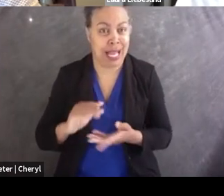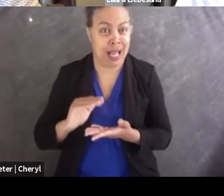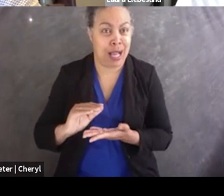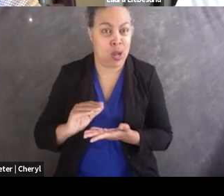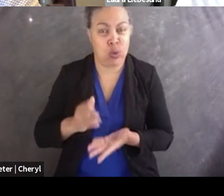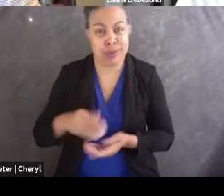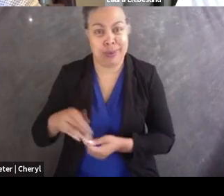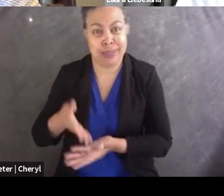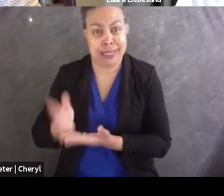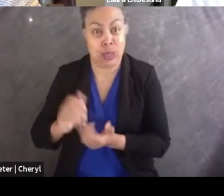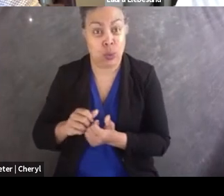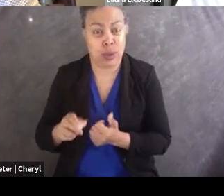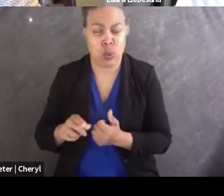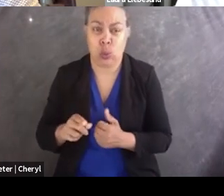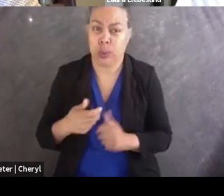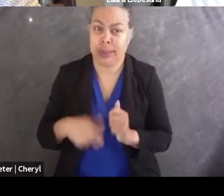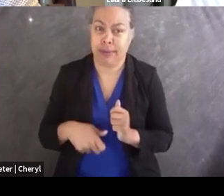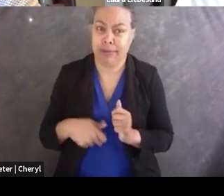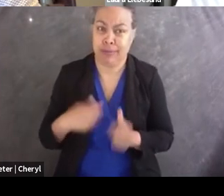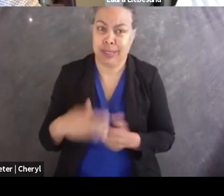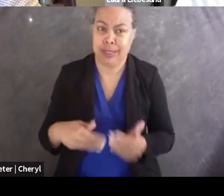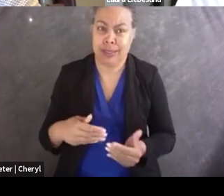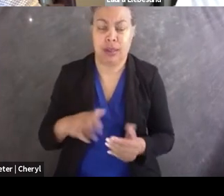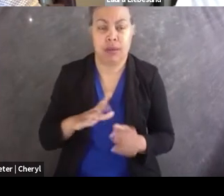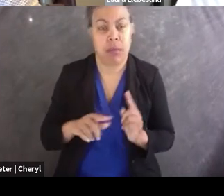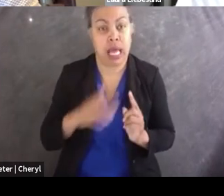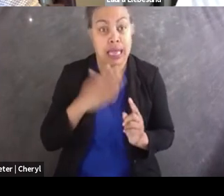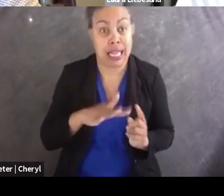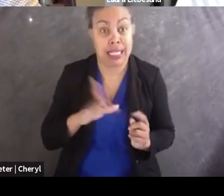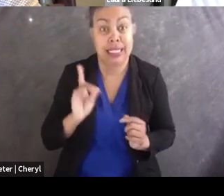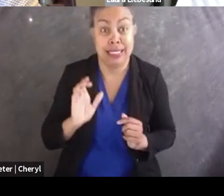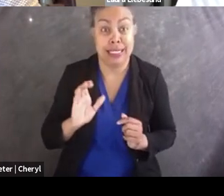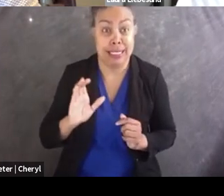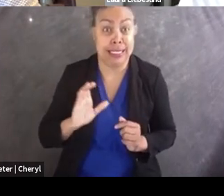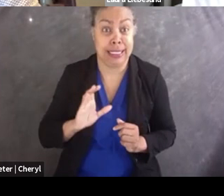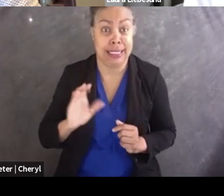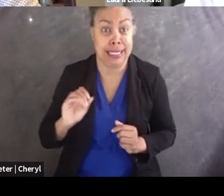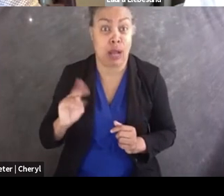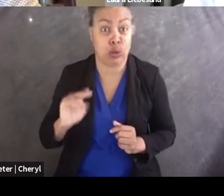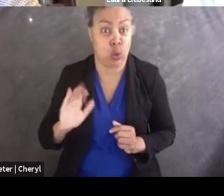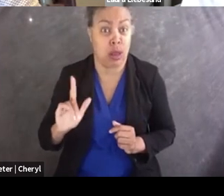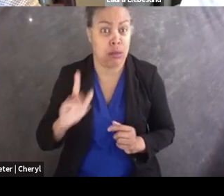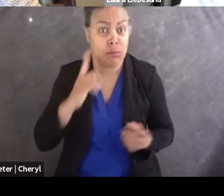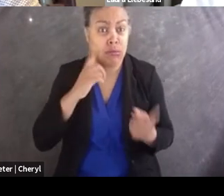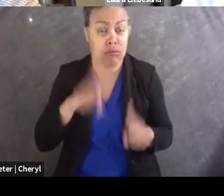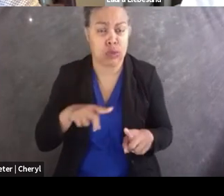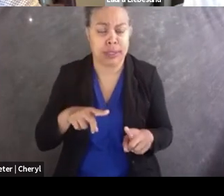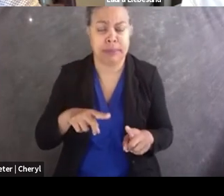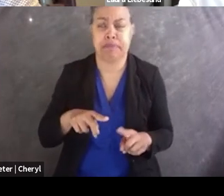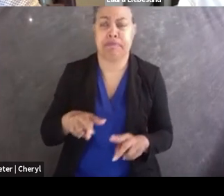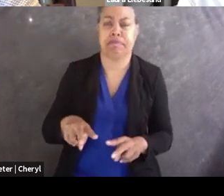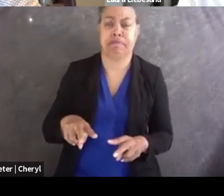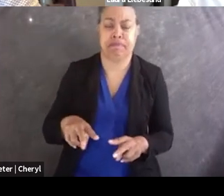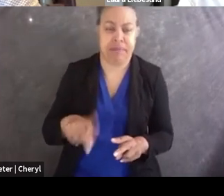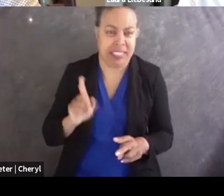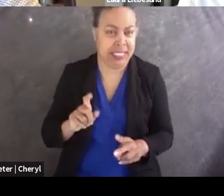But gratefully, you know, the DC Council, you know, saw the necessity of